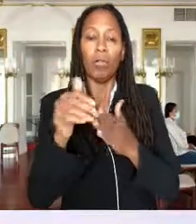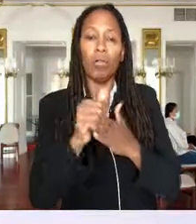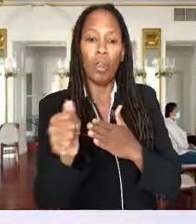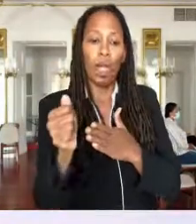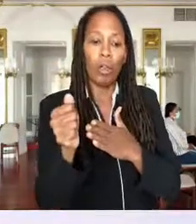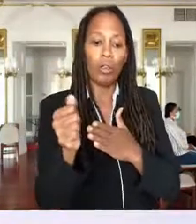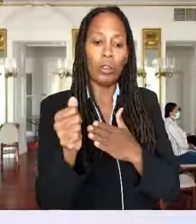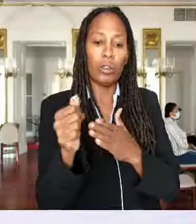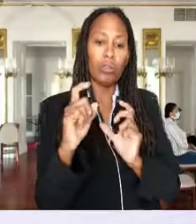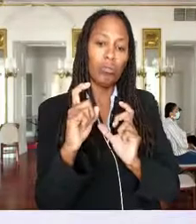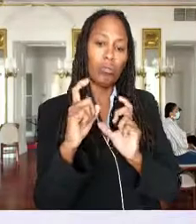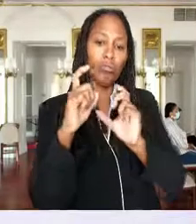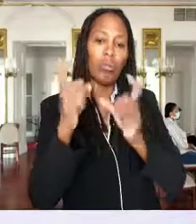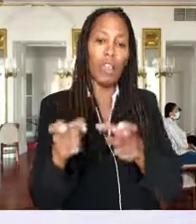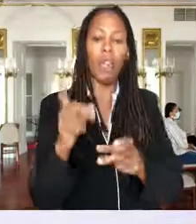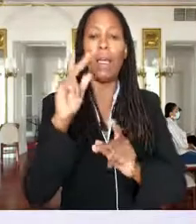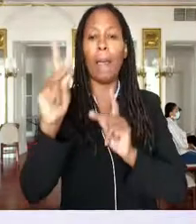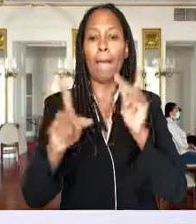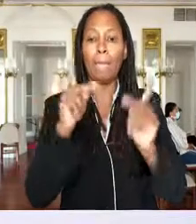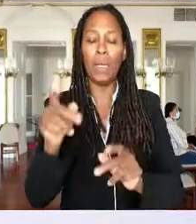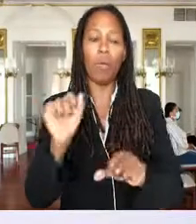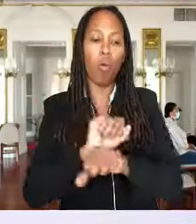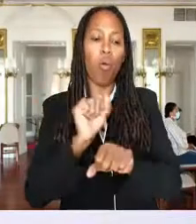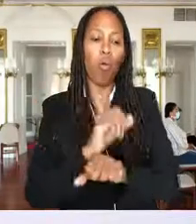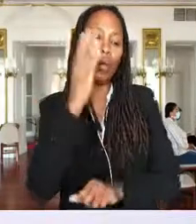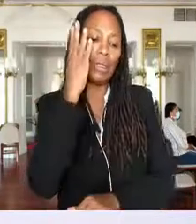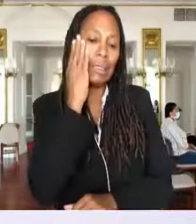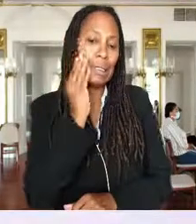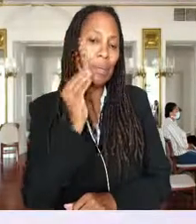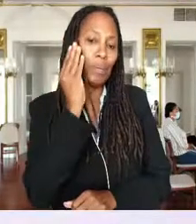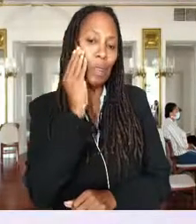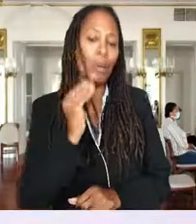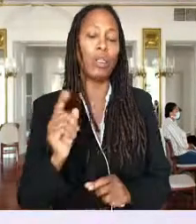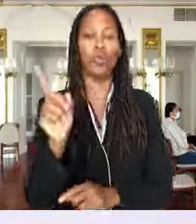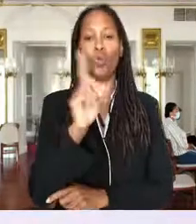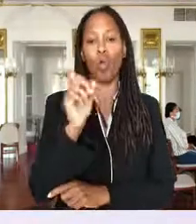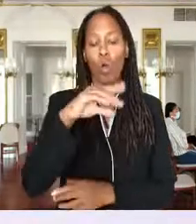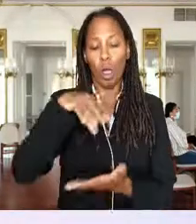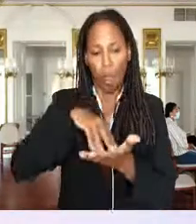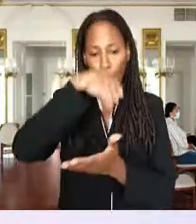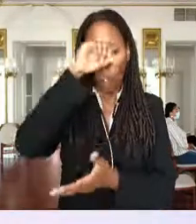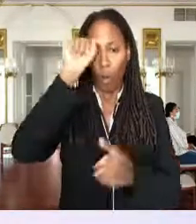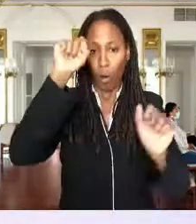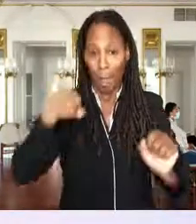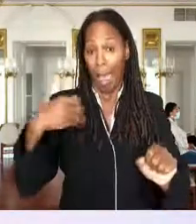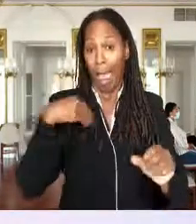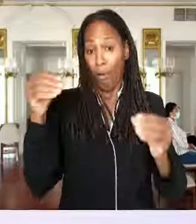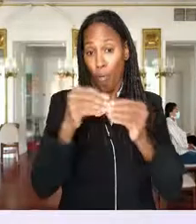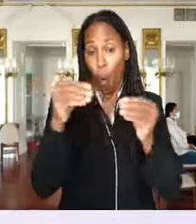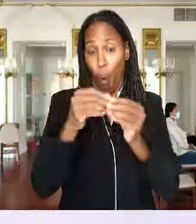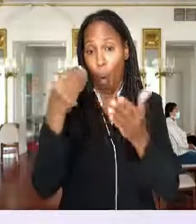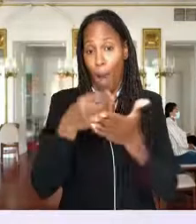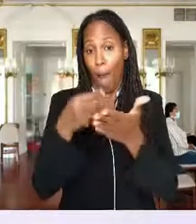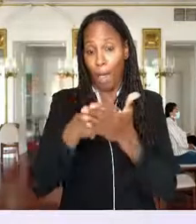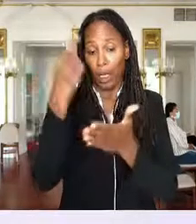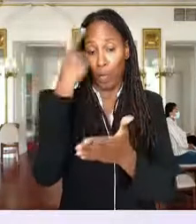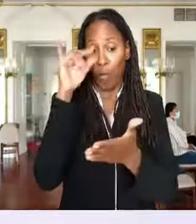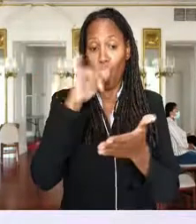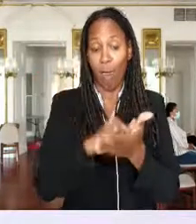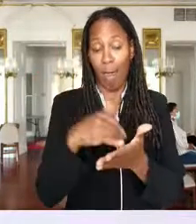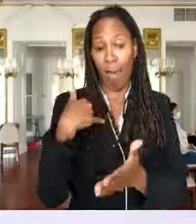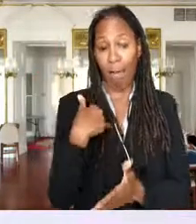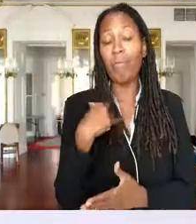putting people into work and giving them work experiences where they can learn. Now, there's more money there for that. Most crucial to